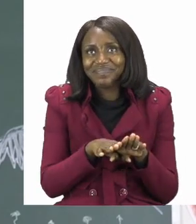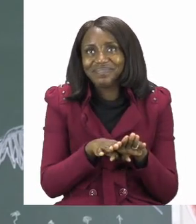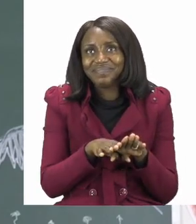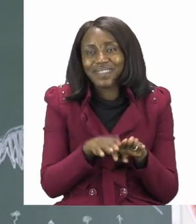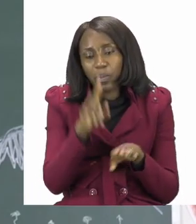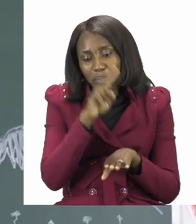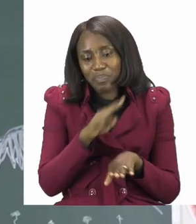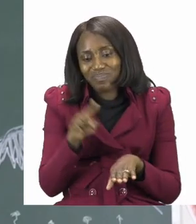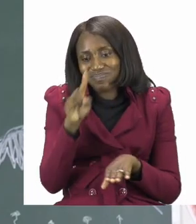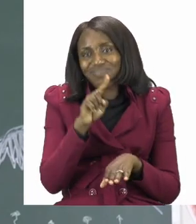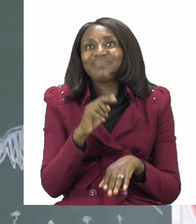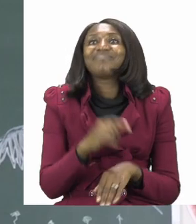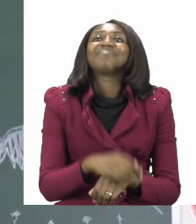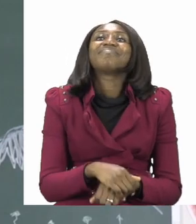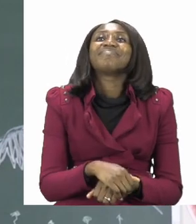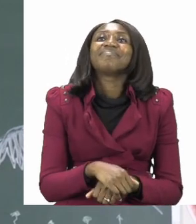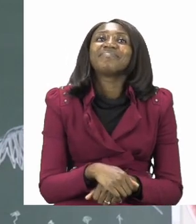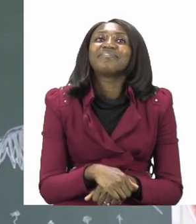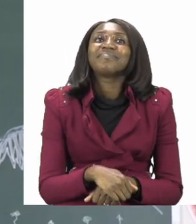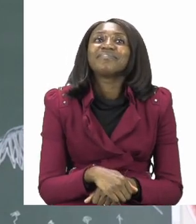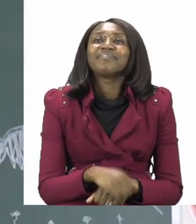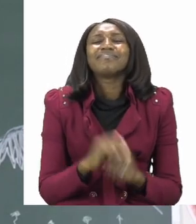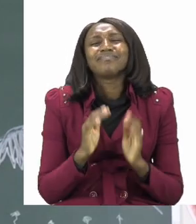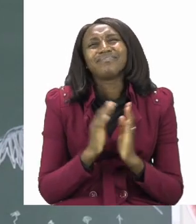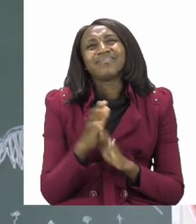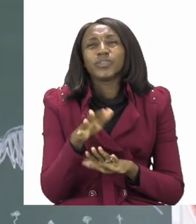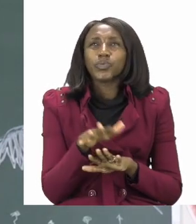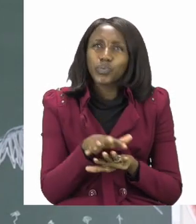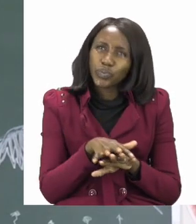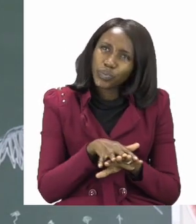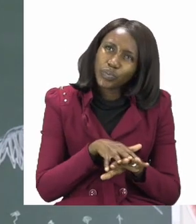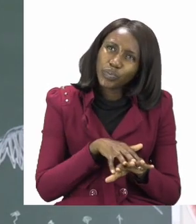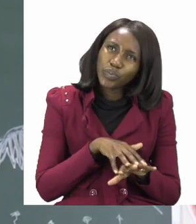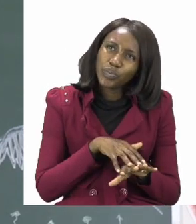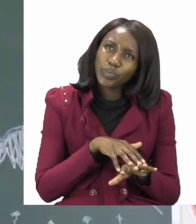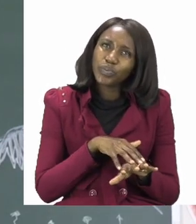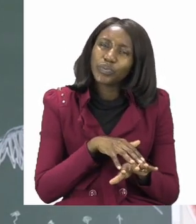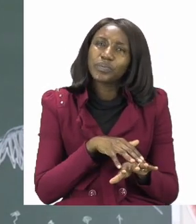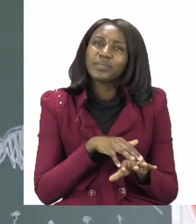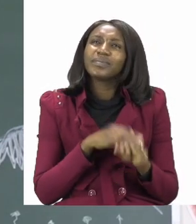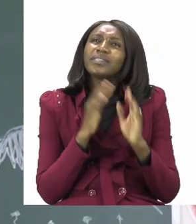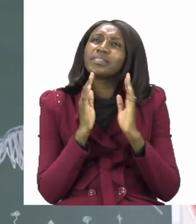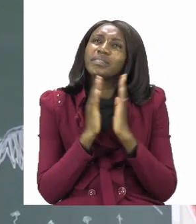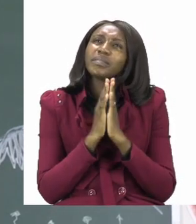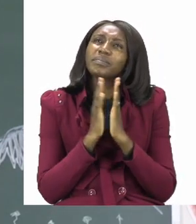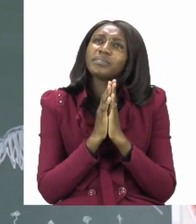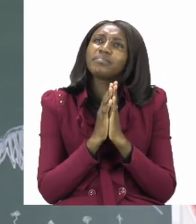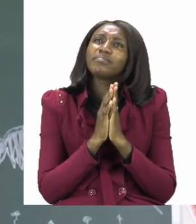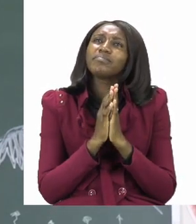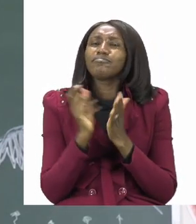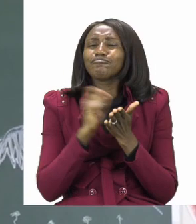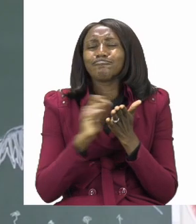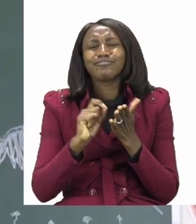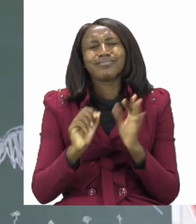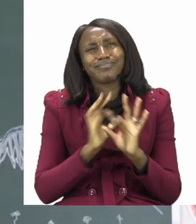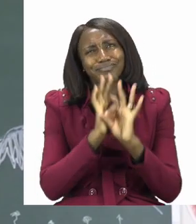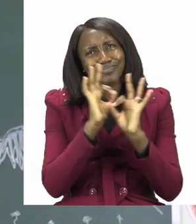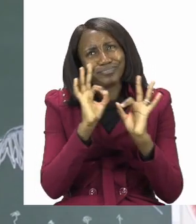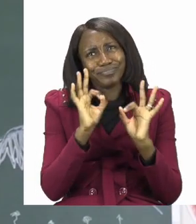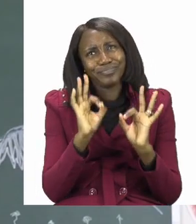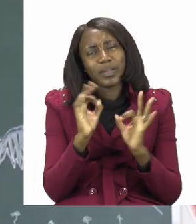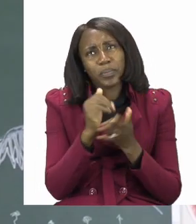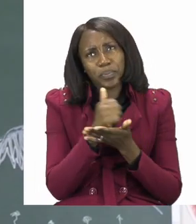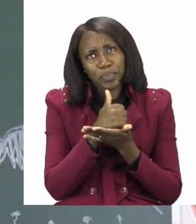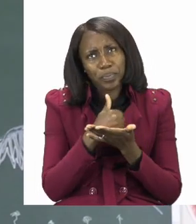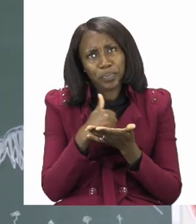by yourself. So take your time with this exercise, boys and girls. Please complete it neatly. Make sure that